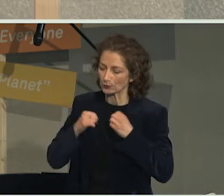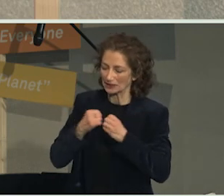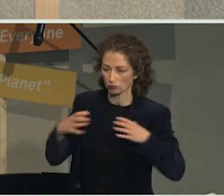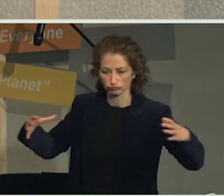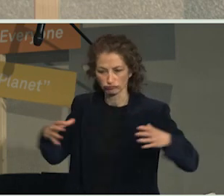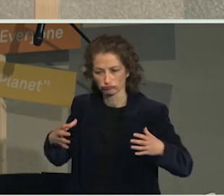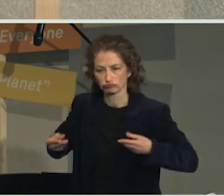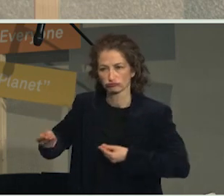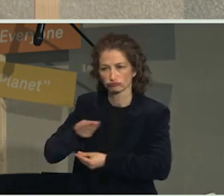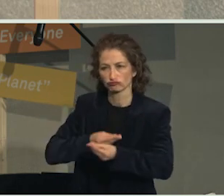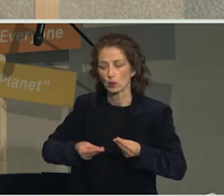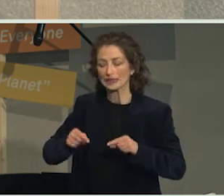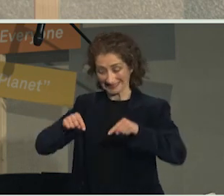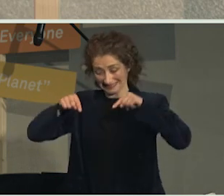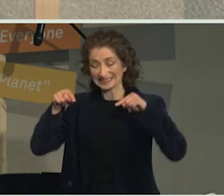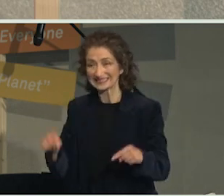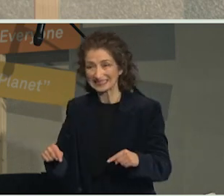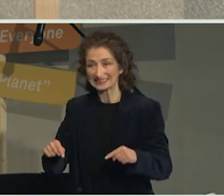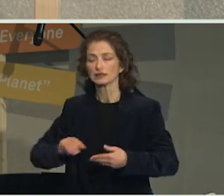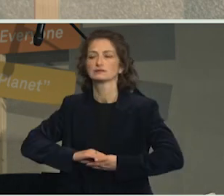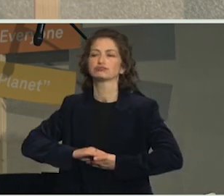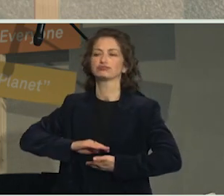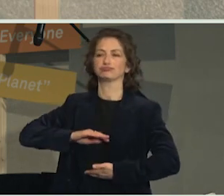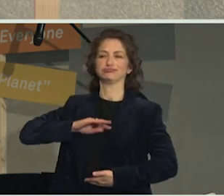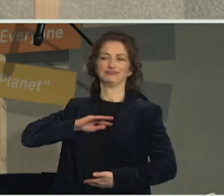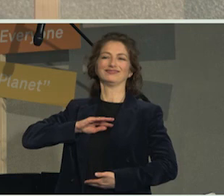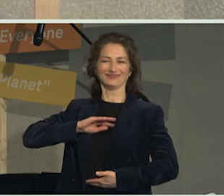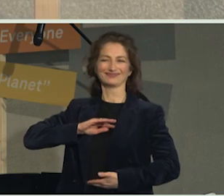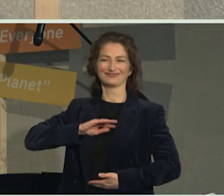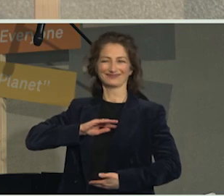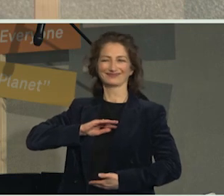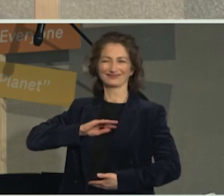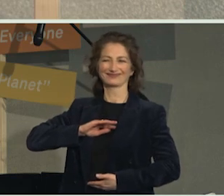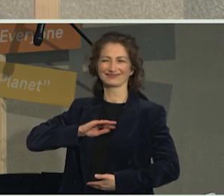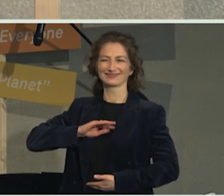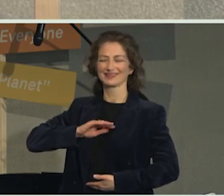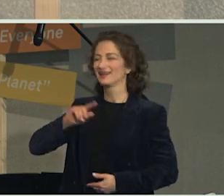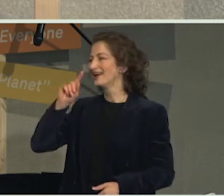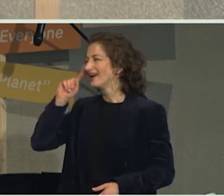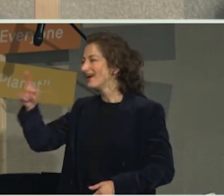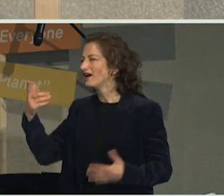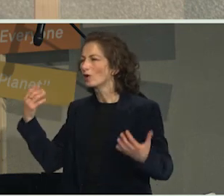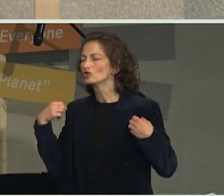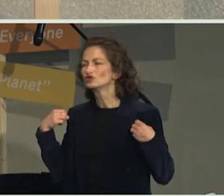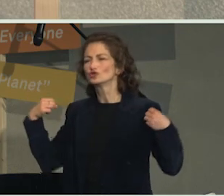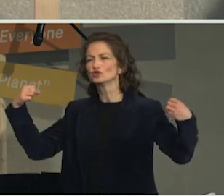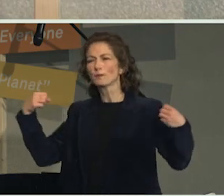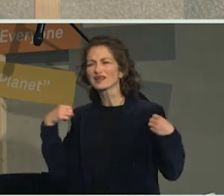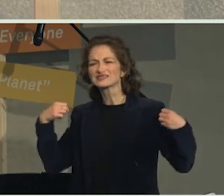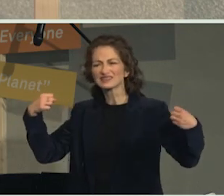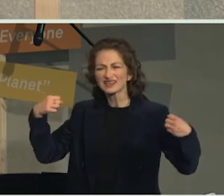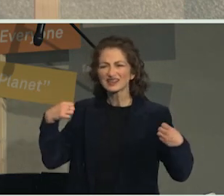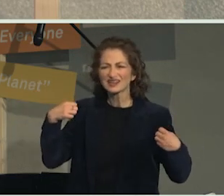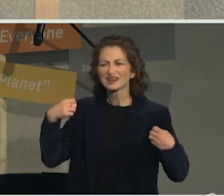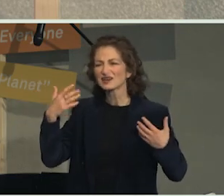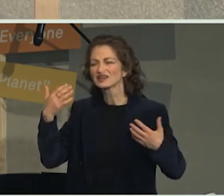Mm. To me, that is like self-care. It's like, those exercises that they have us do when we're